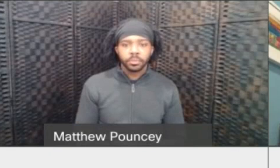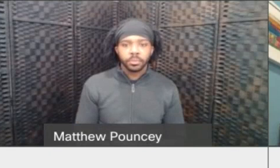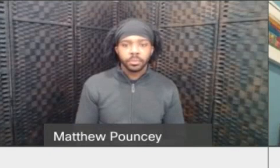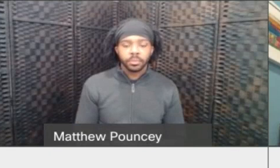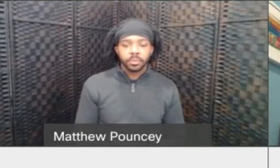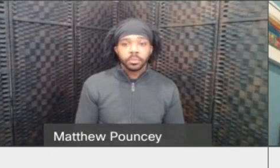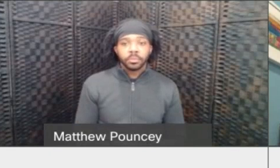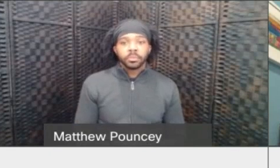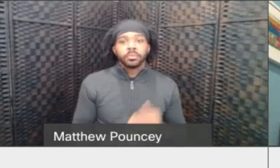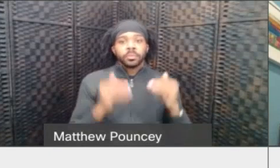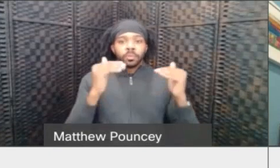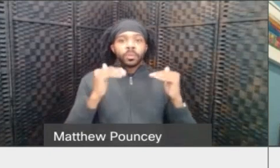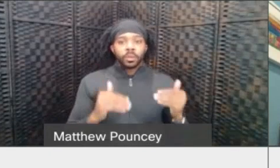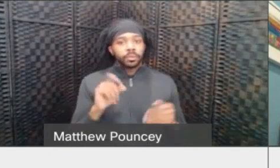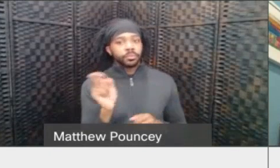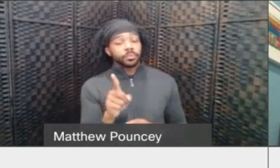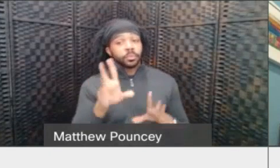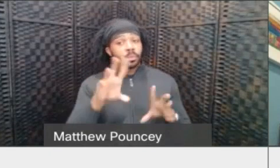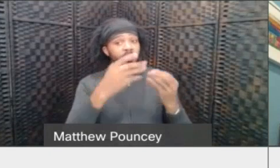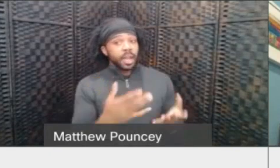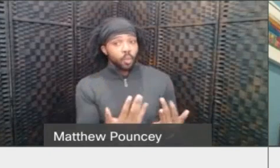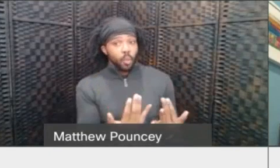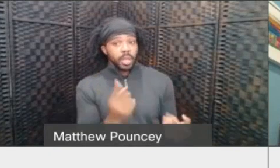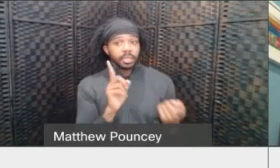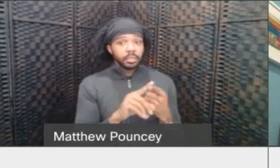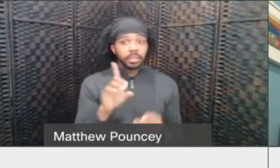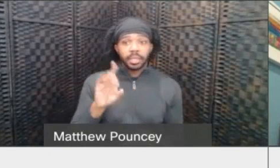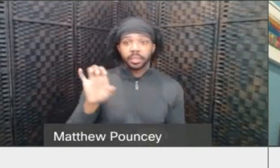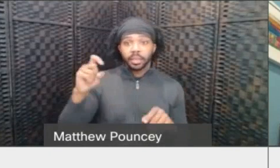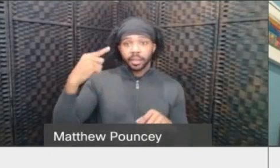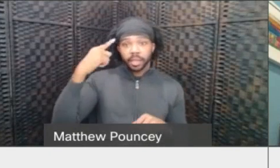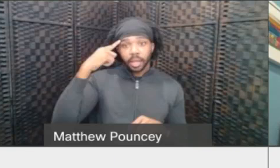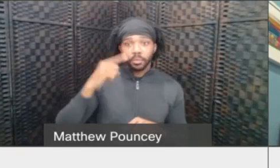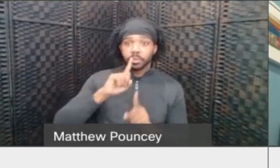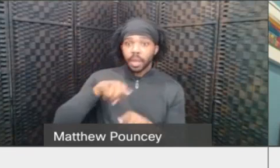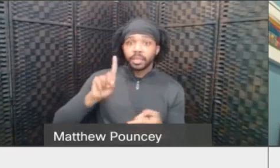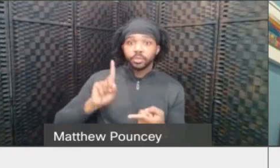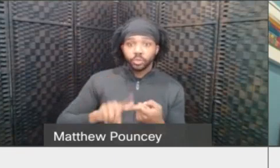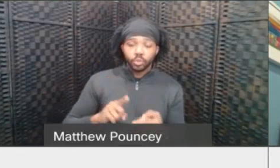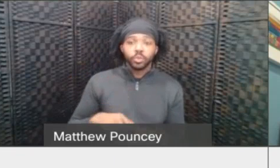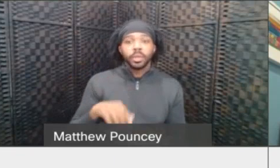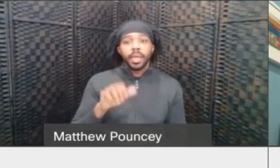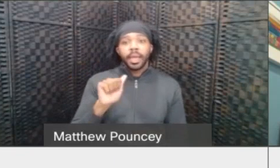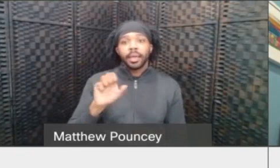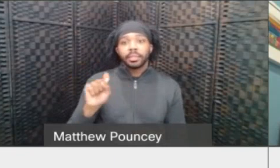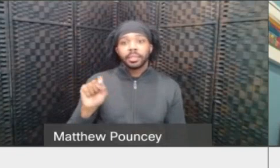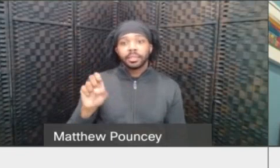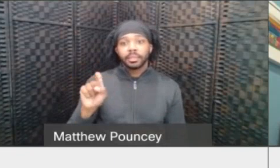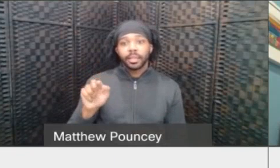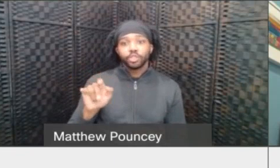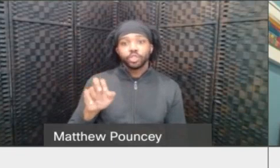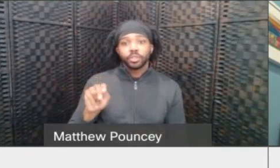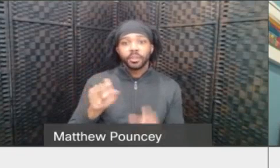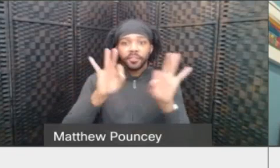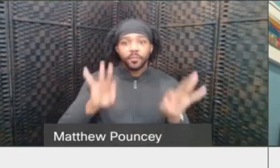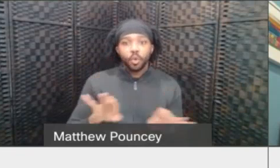Does the provider wait until DC government responds to the attestation form before moving forward with staffing? I